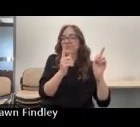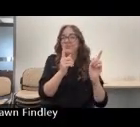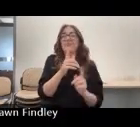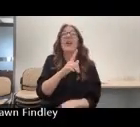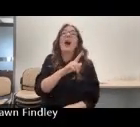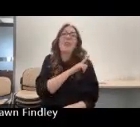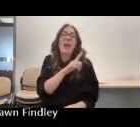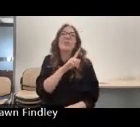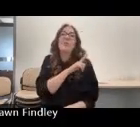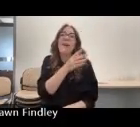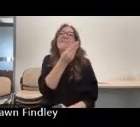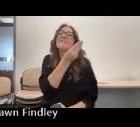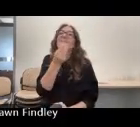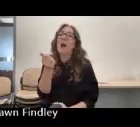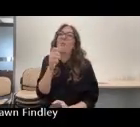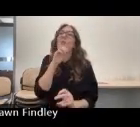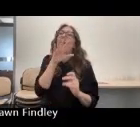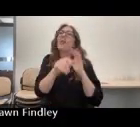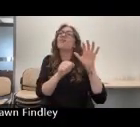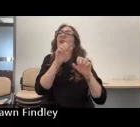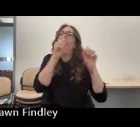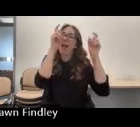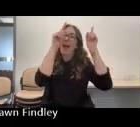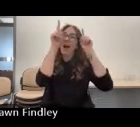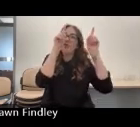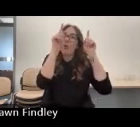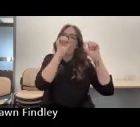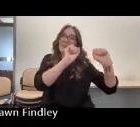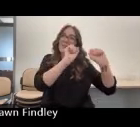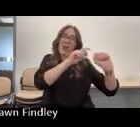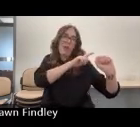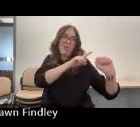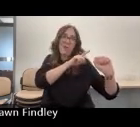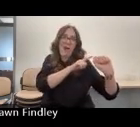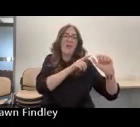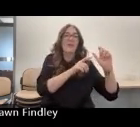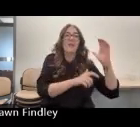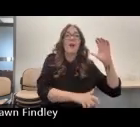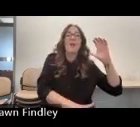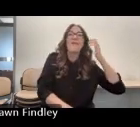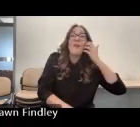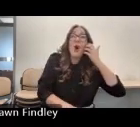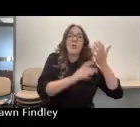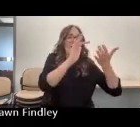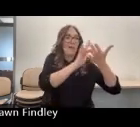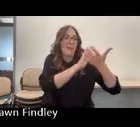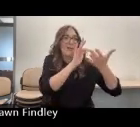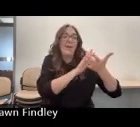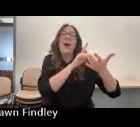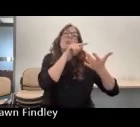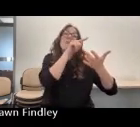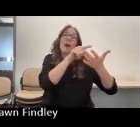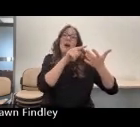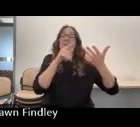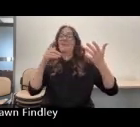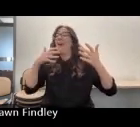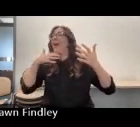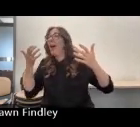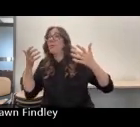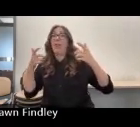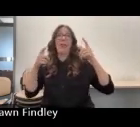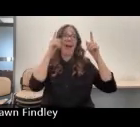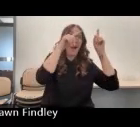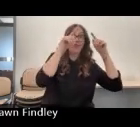struggle with Android. But the reality is there are more Android devices in the world than there are Apple devices. So when you're